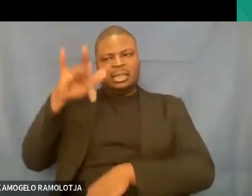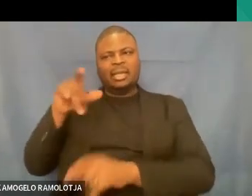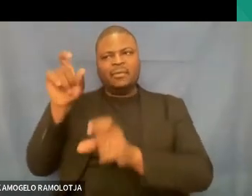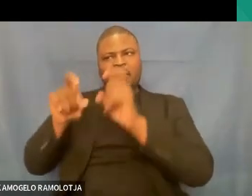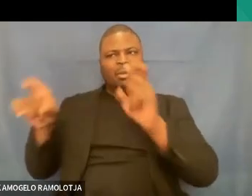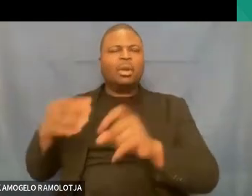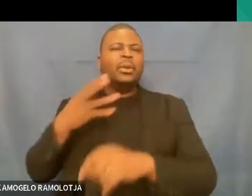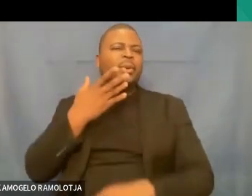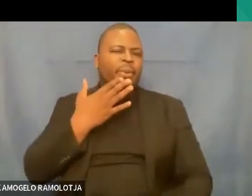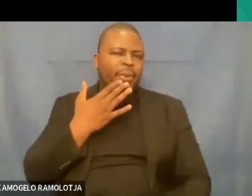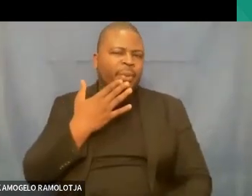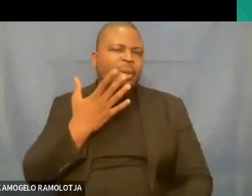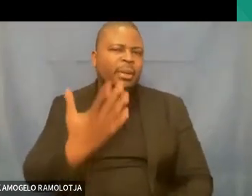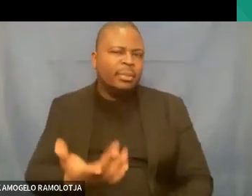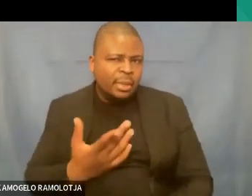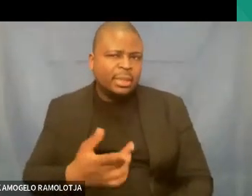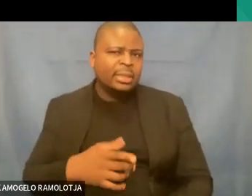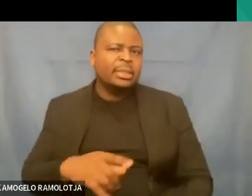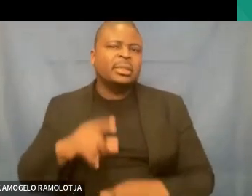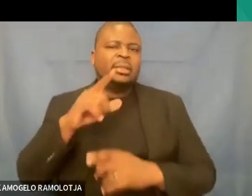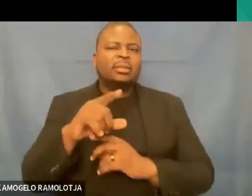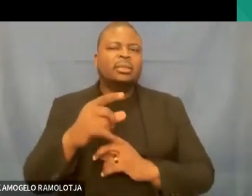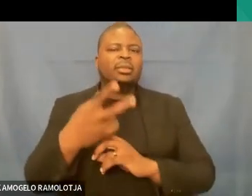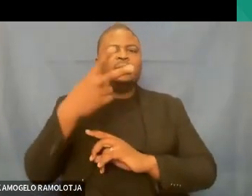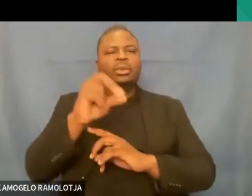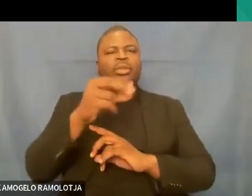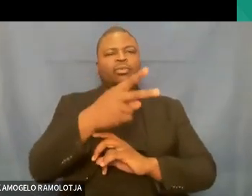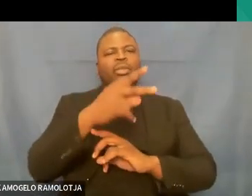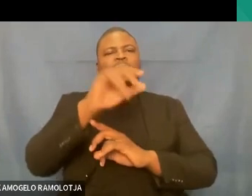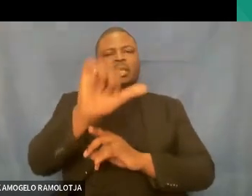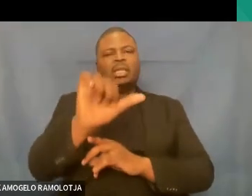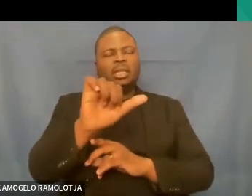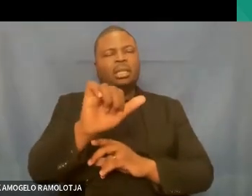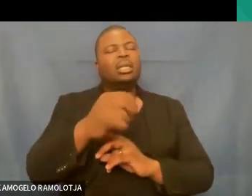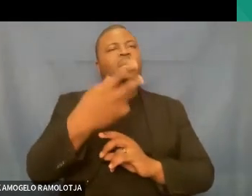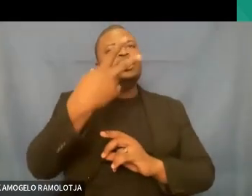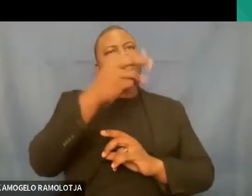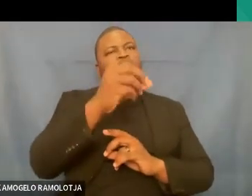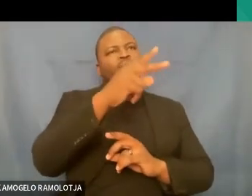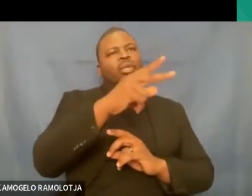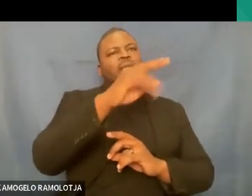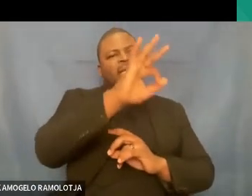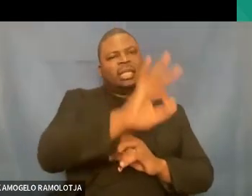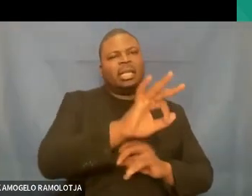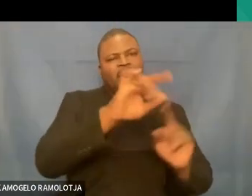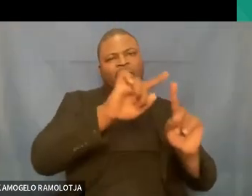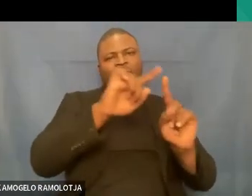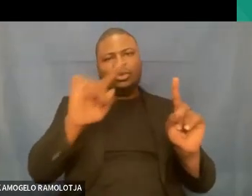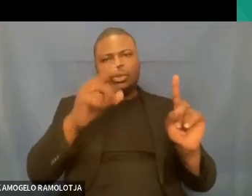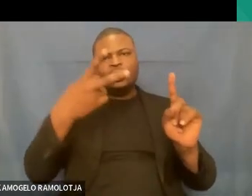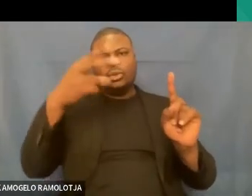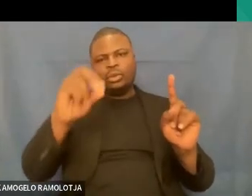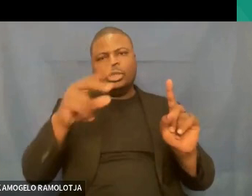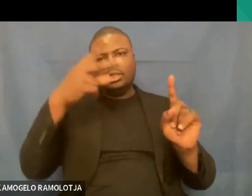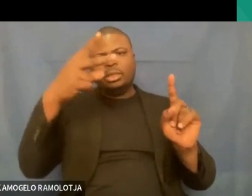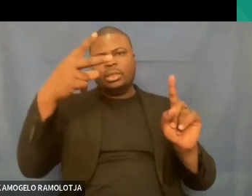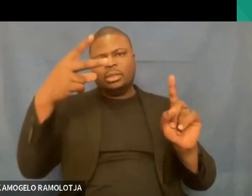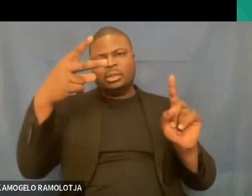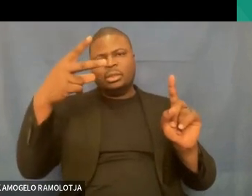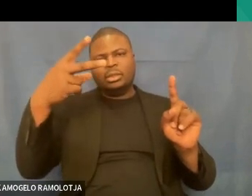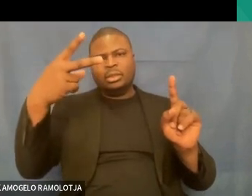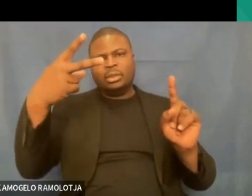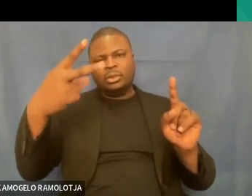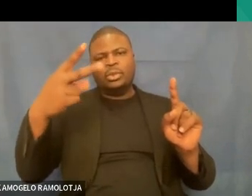for 2023 to 2028 will know that there is a group of people that have been defined as